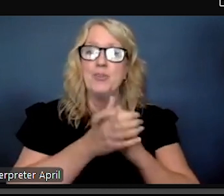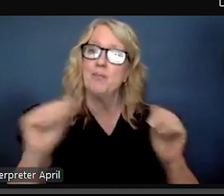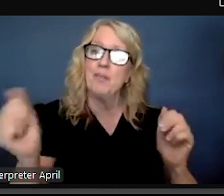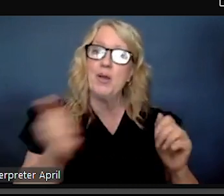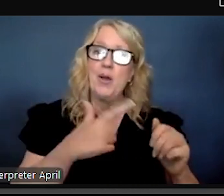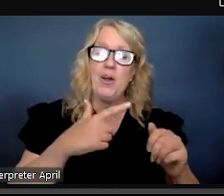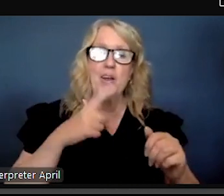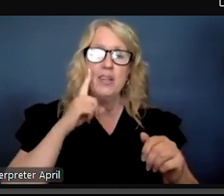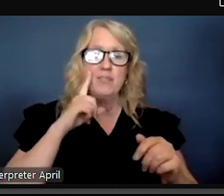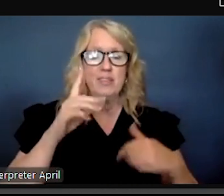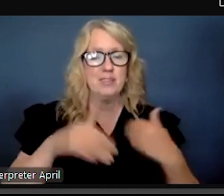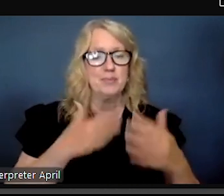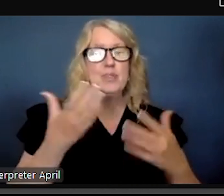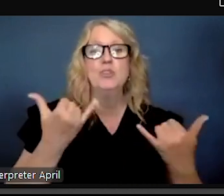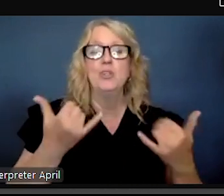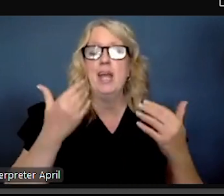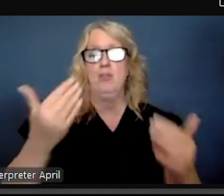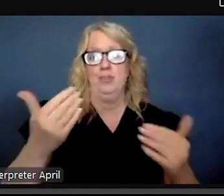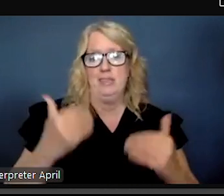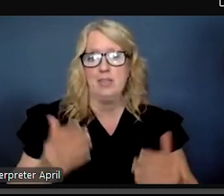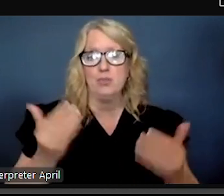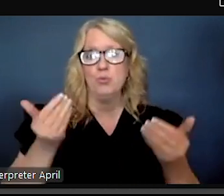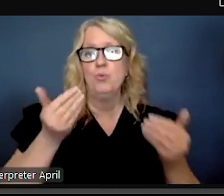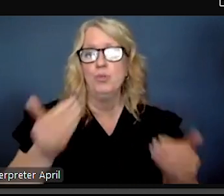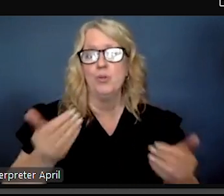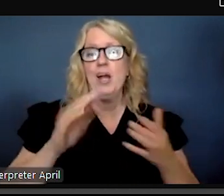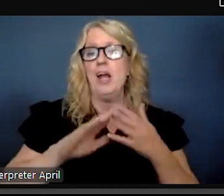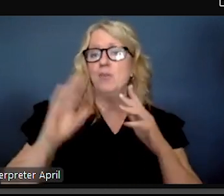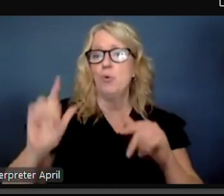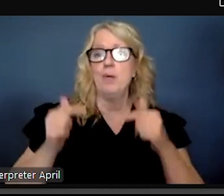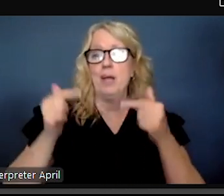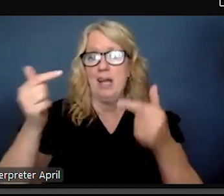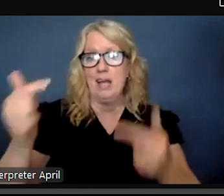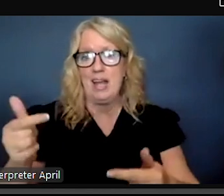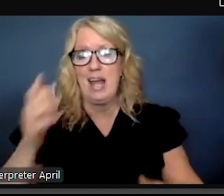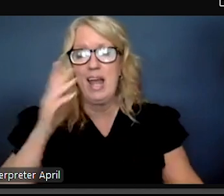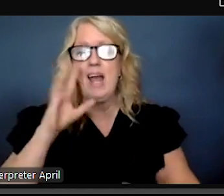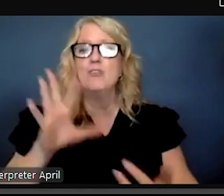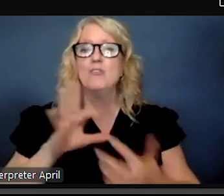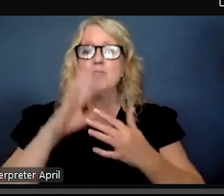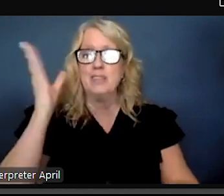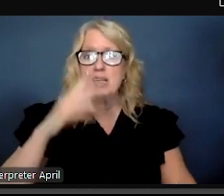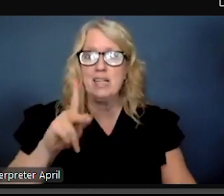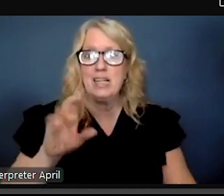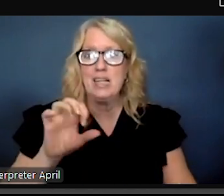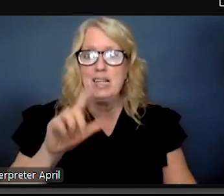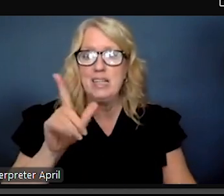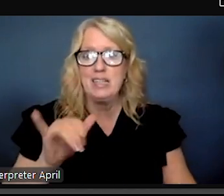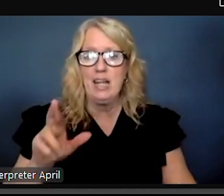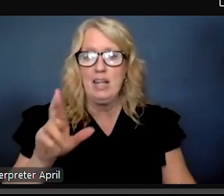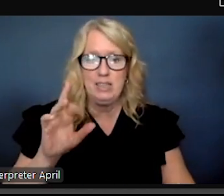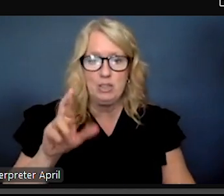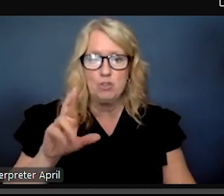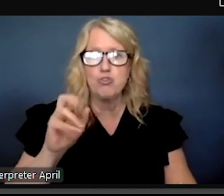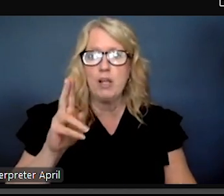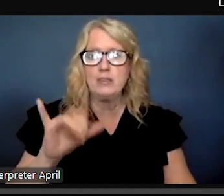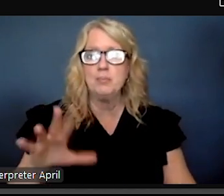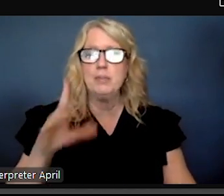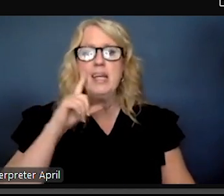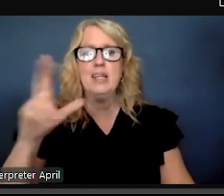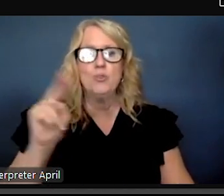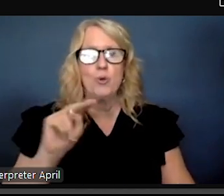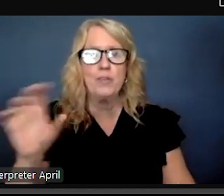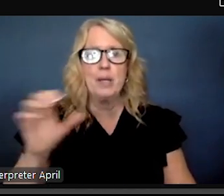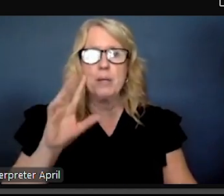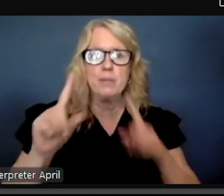learning something. So next, I will go ahead and pass the mic over to our featured speaker, Kelly Crosbie, and her team in North Carolina to